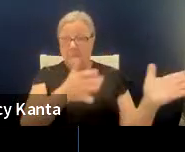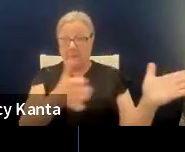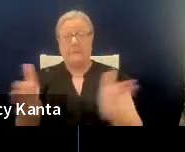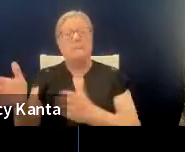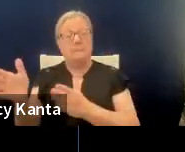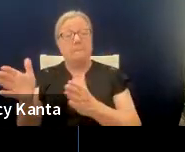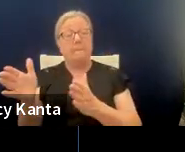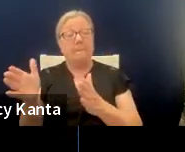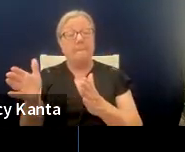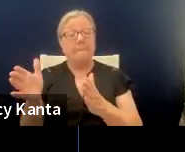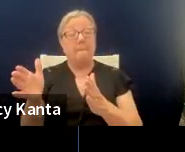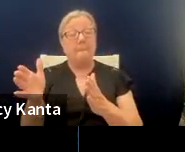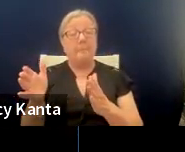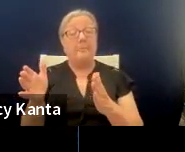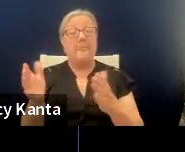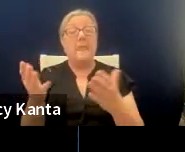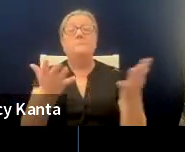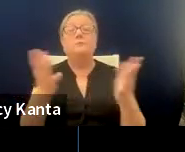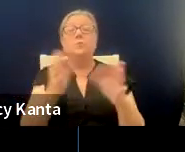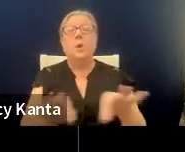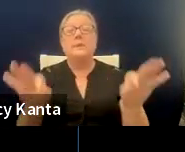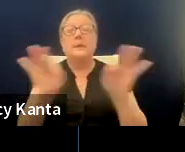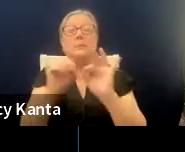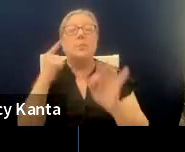also consider what's important to you as an individual.